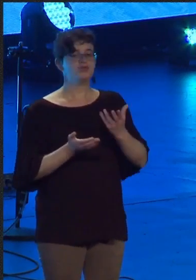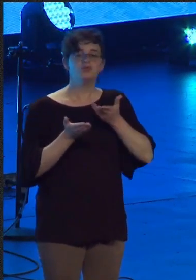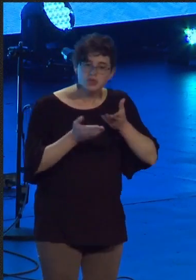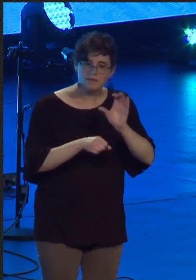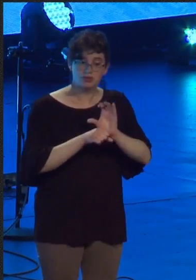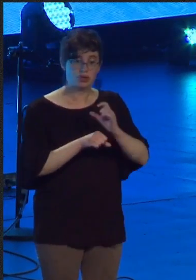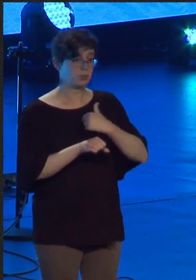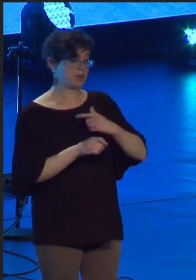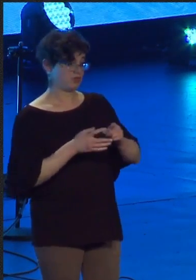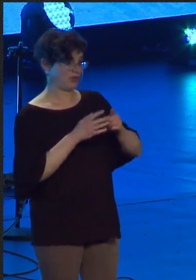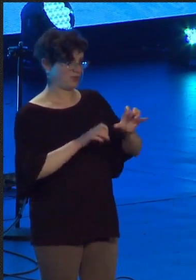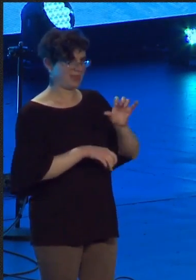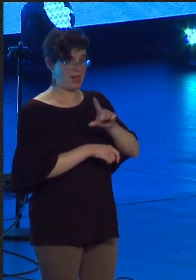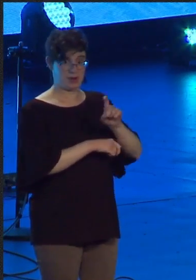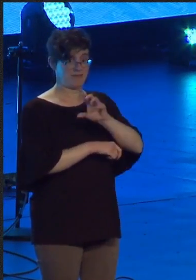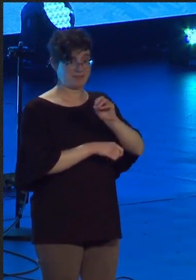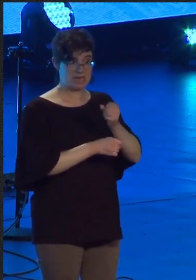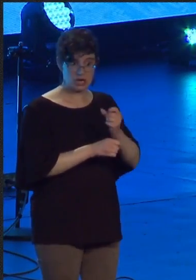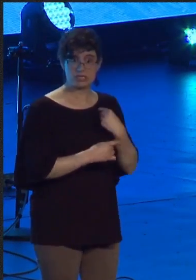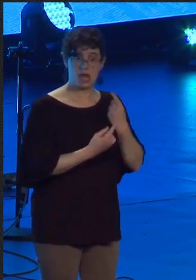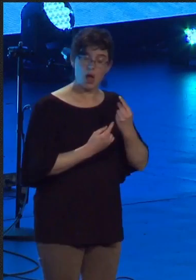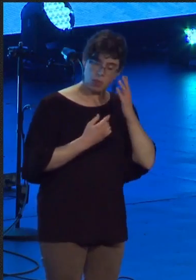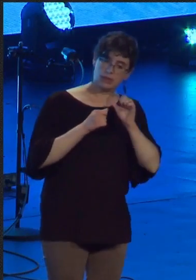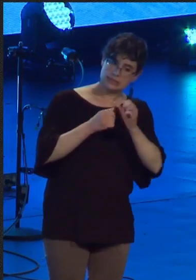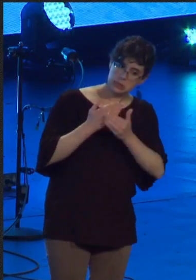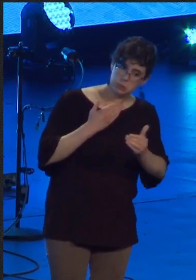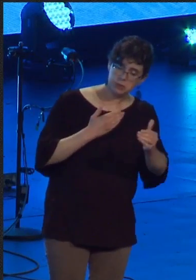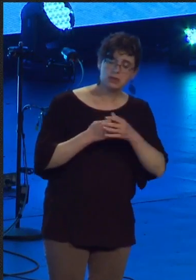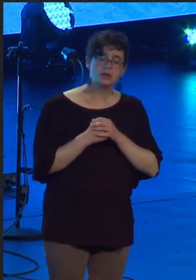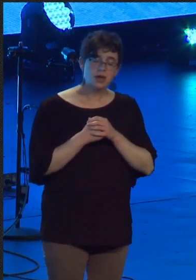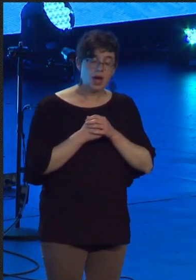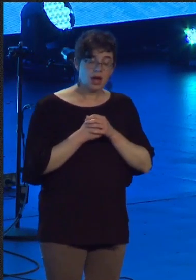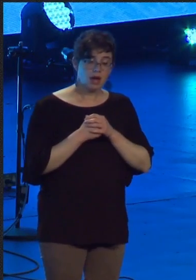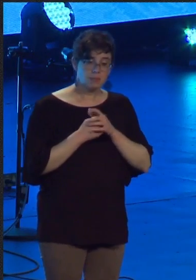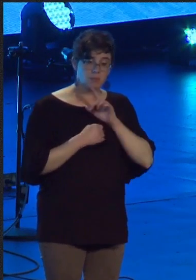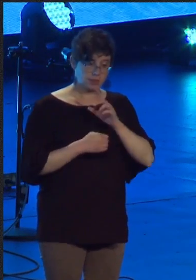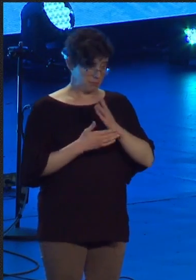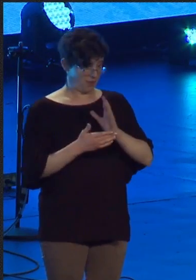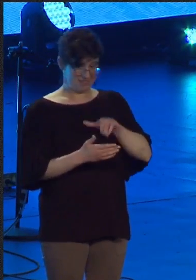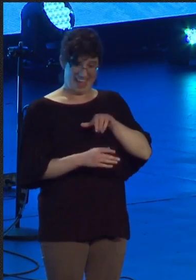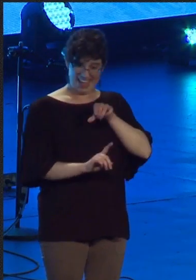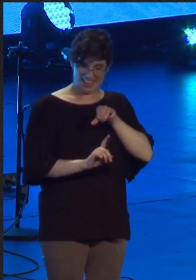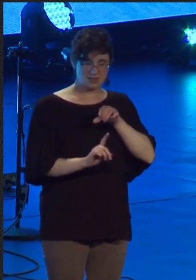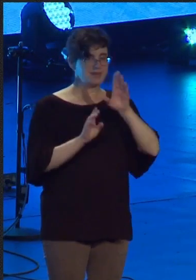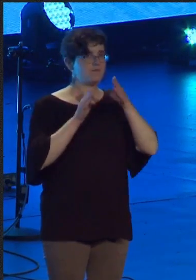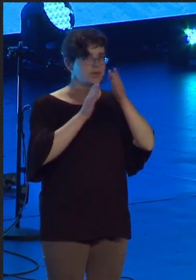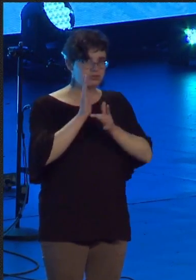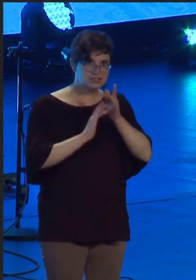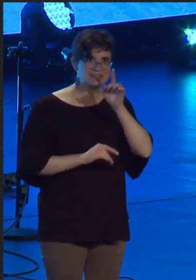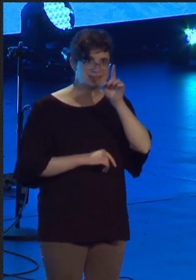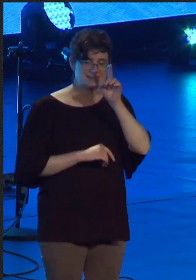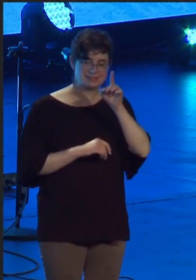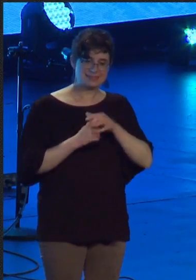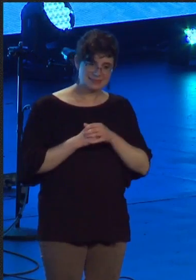did that for the last 150 years, and we're going to continue to do that. But a fundamental part of that is a focus on Jesus Christ. It's this